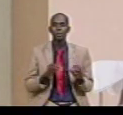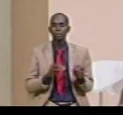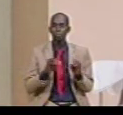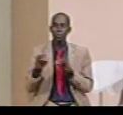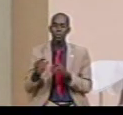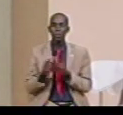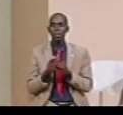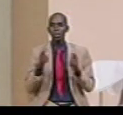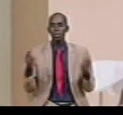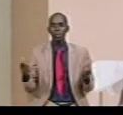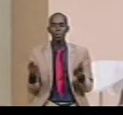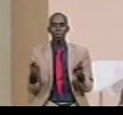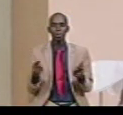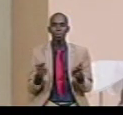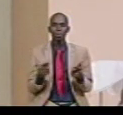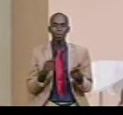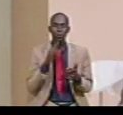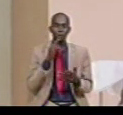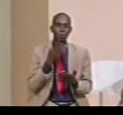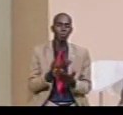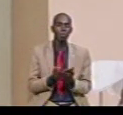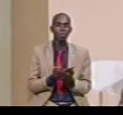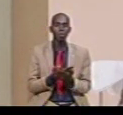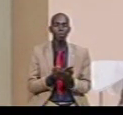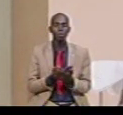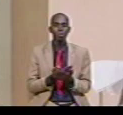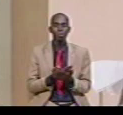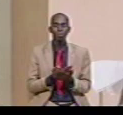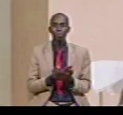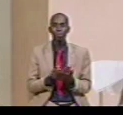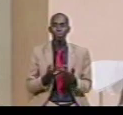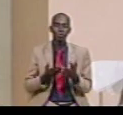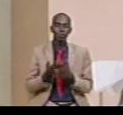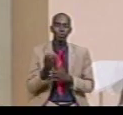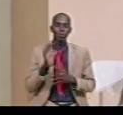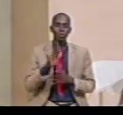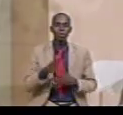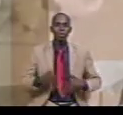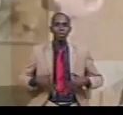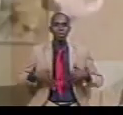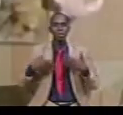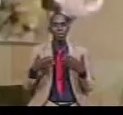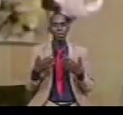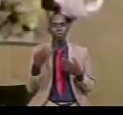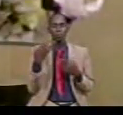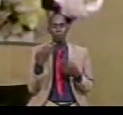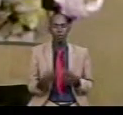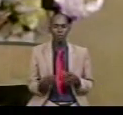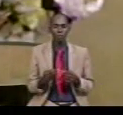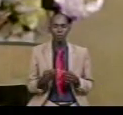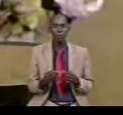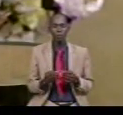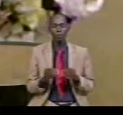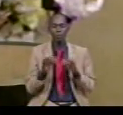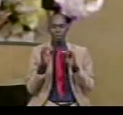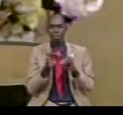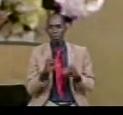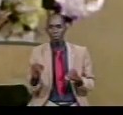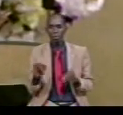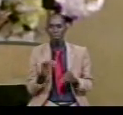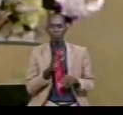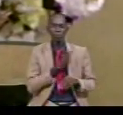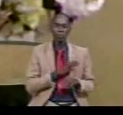on the African church through his exemplary lifestyle, teachings, and